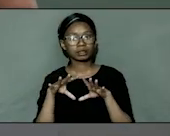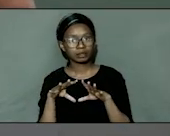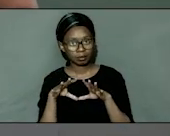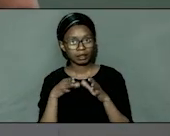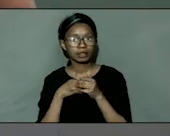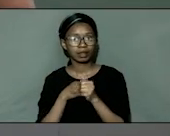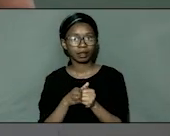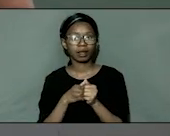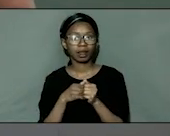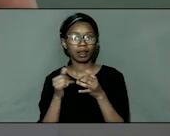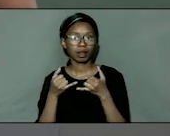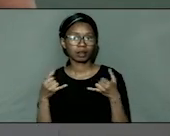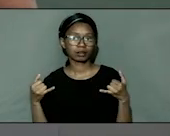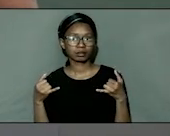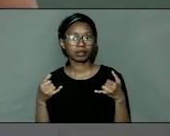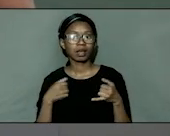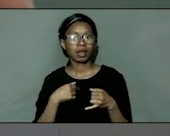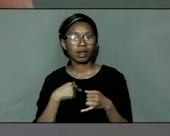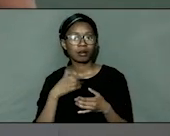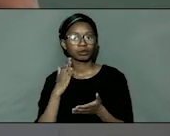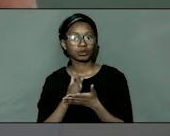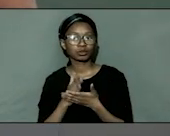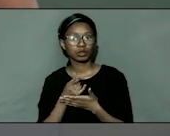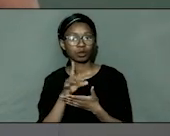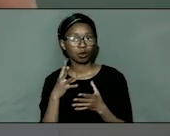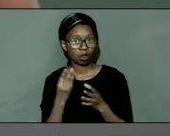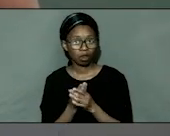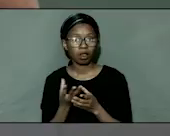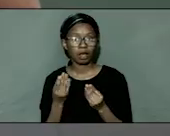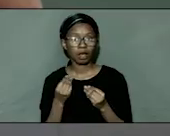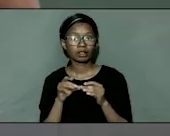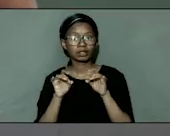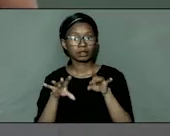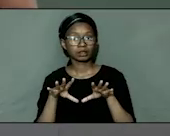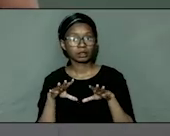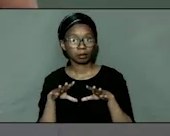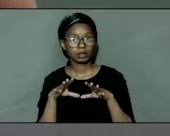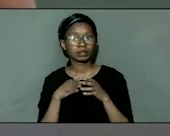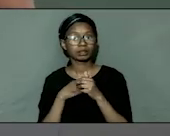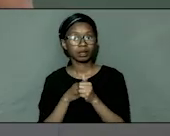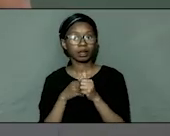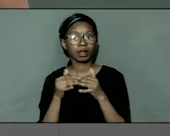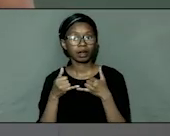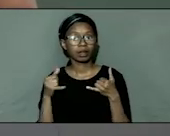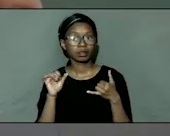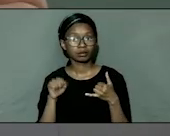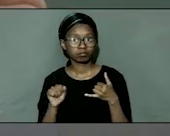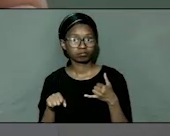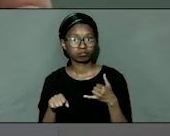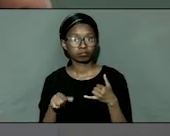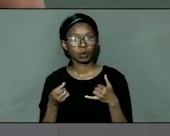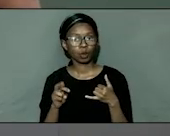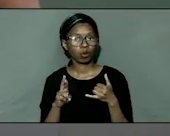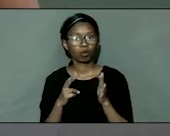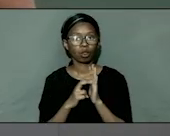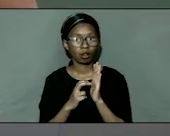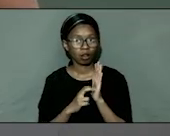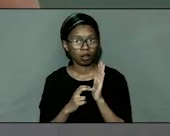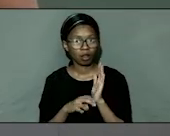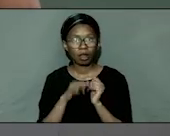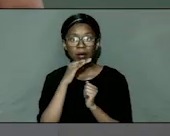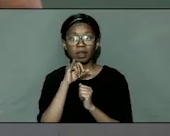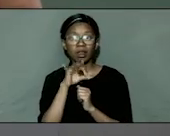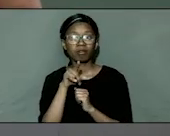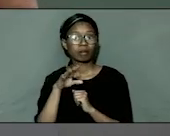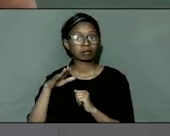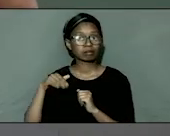believe you all have the examination guideline, right? If you don't have the examination